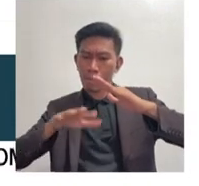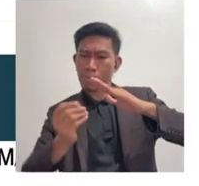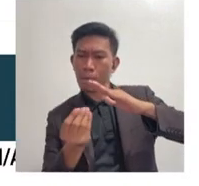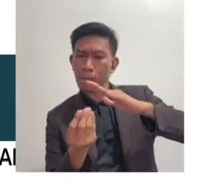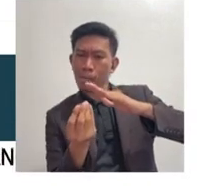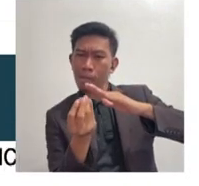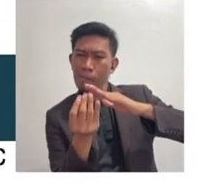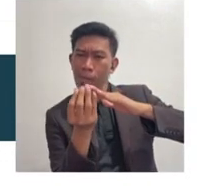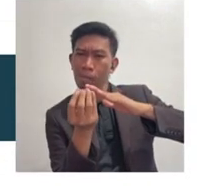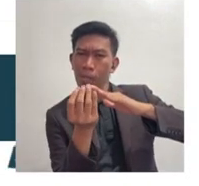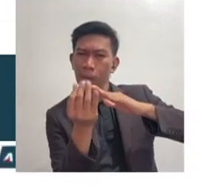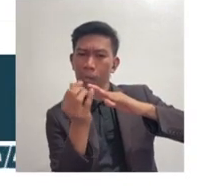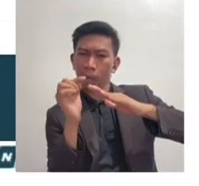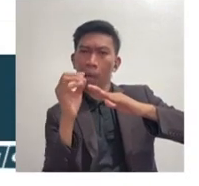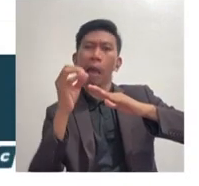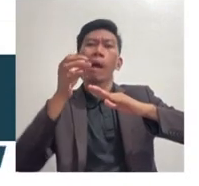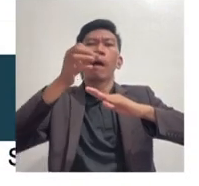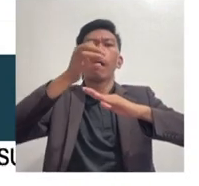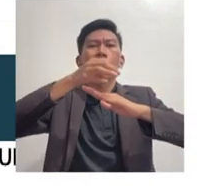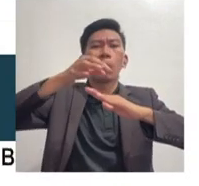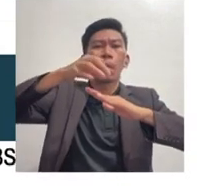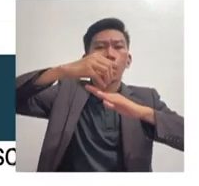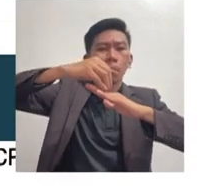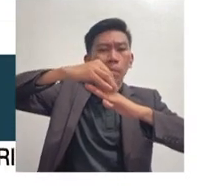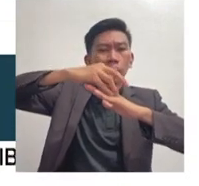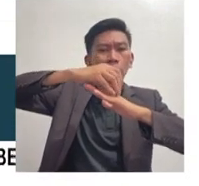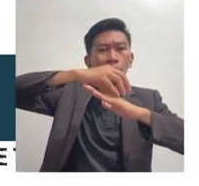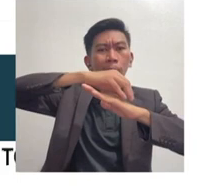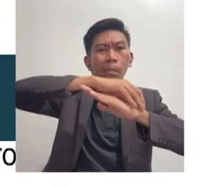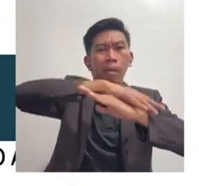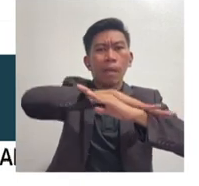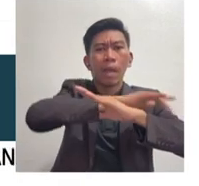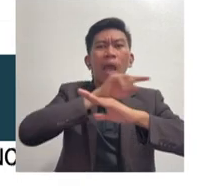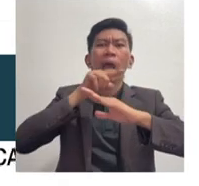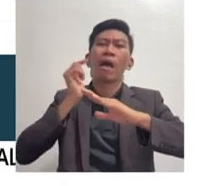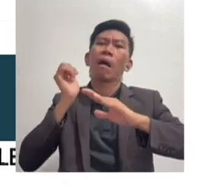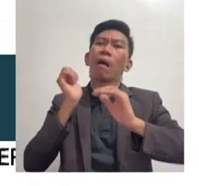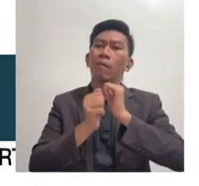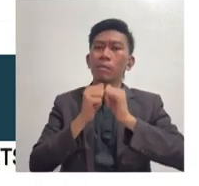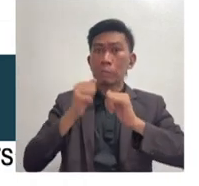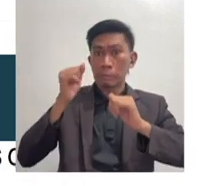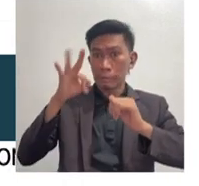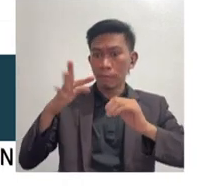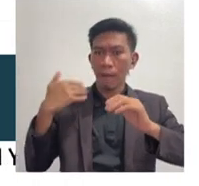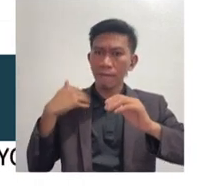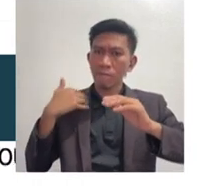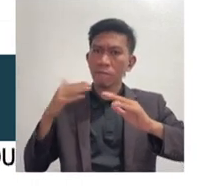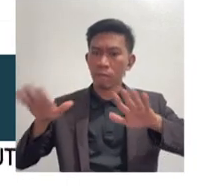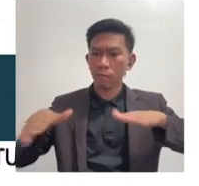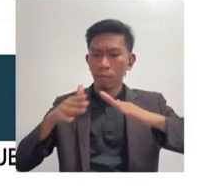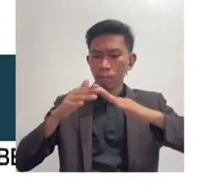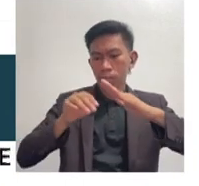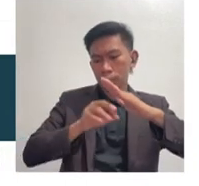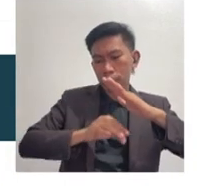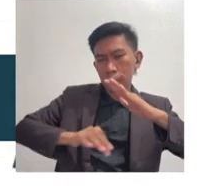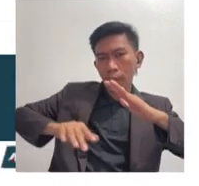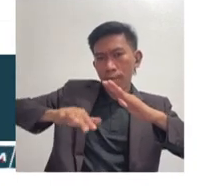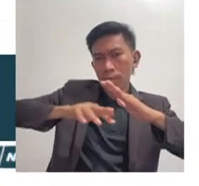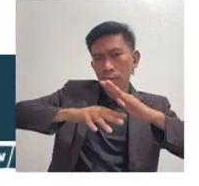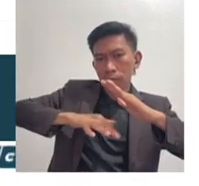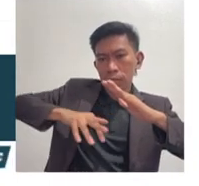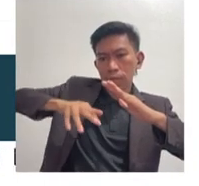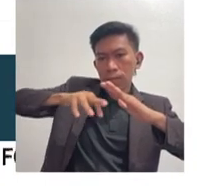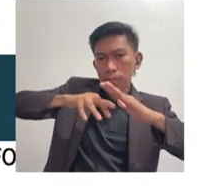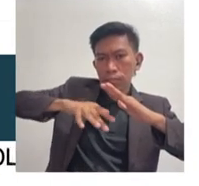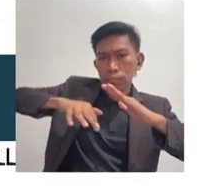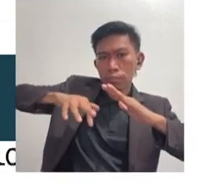Mm-hmm. And so the material is being pushed from beneath, so the material on top